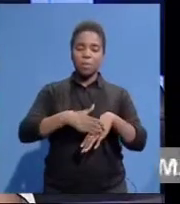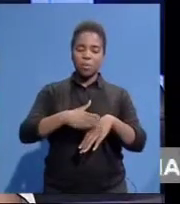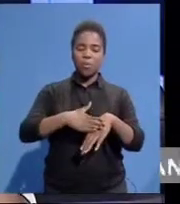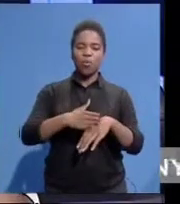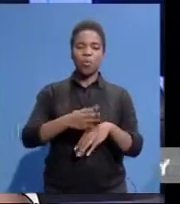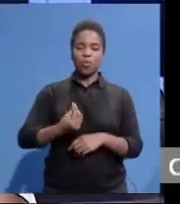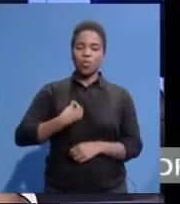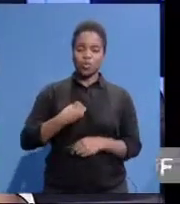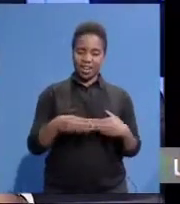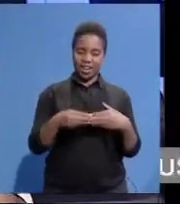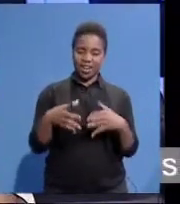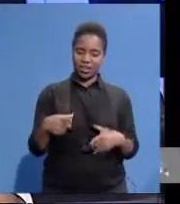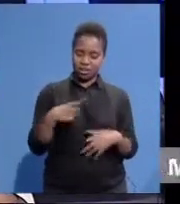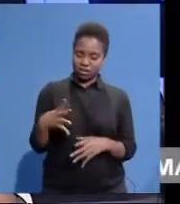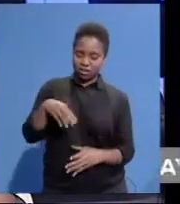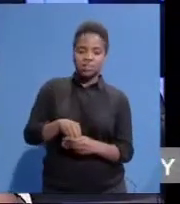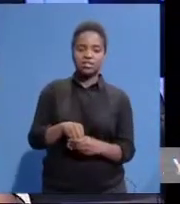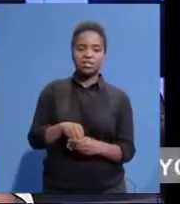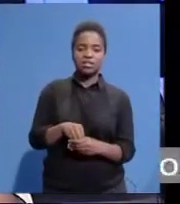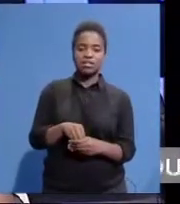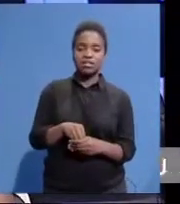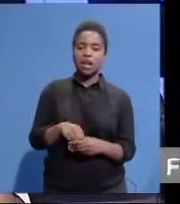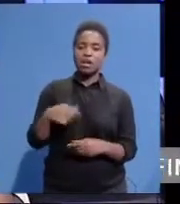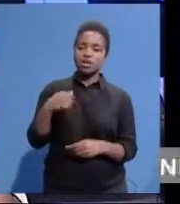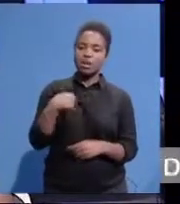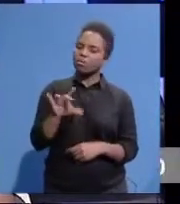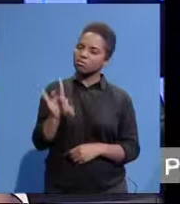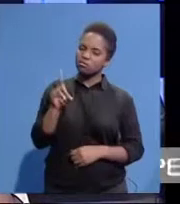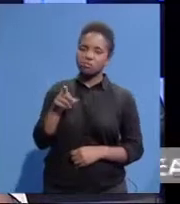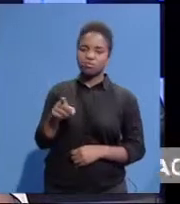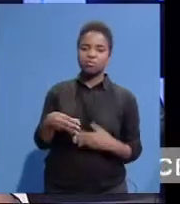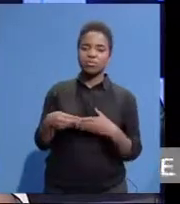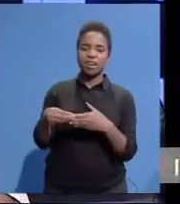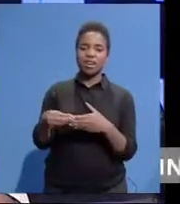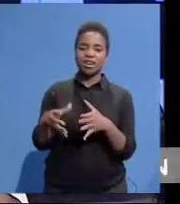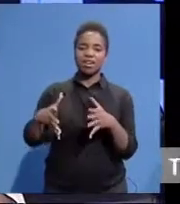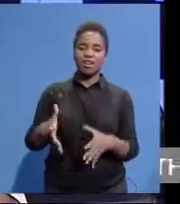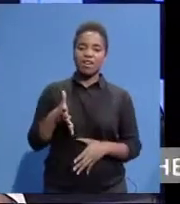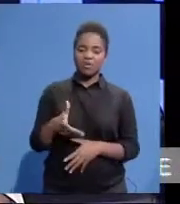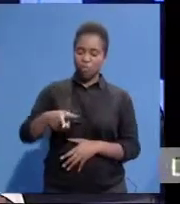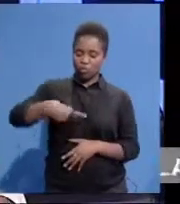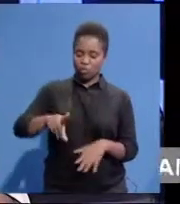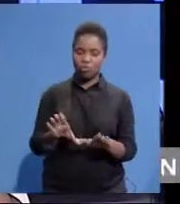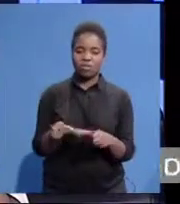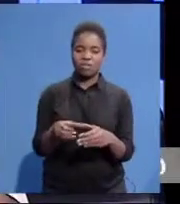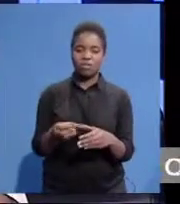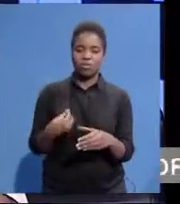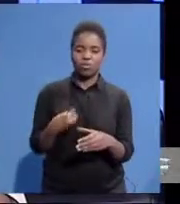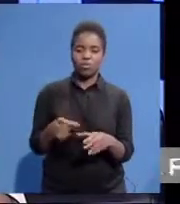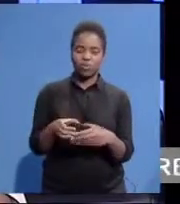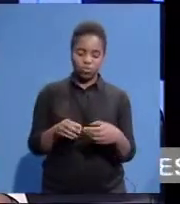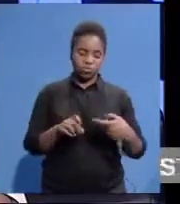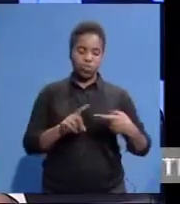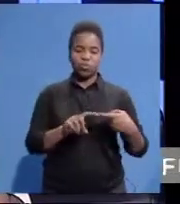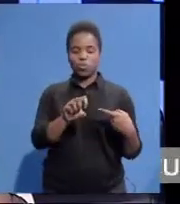same thing. They just opted to make him the leader of that collective, the collective that included Walter Sisulu